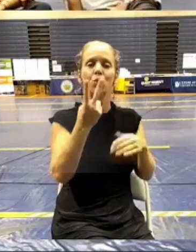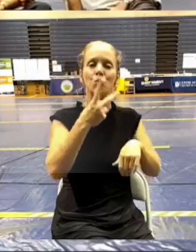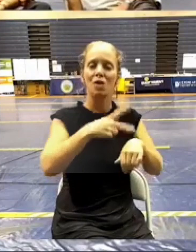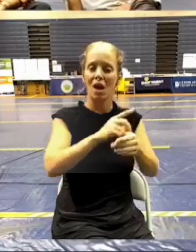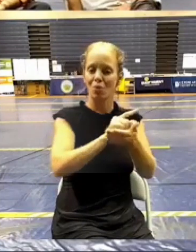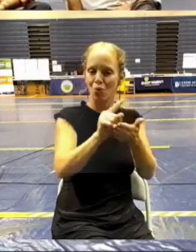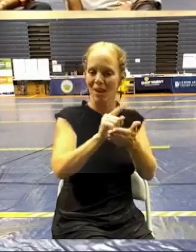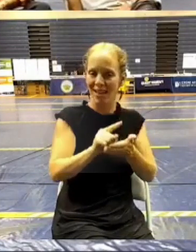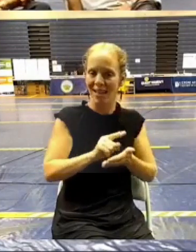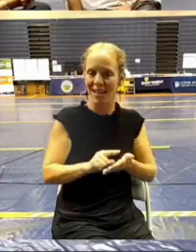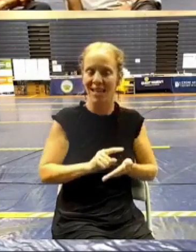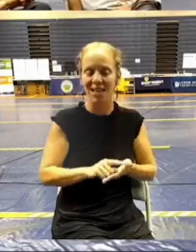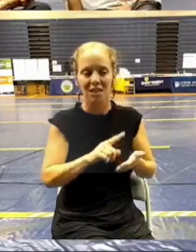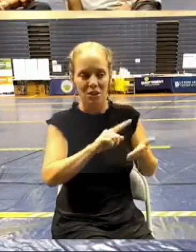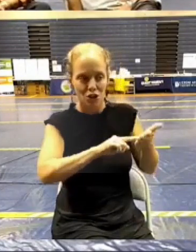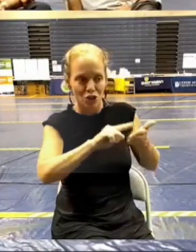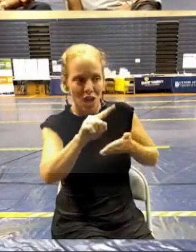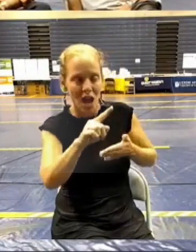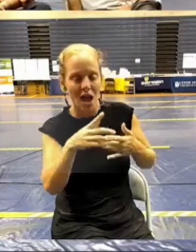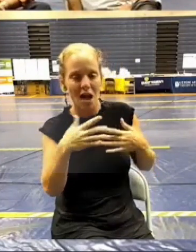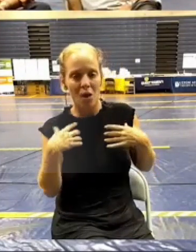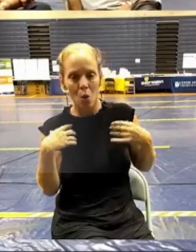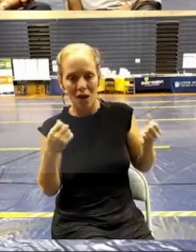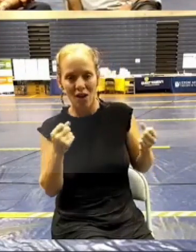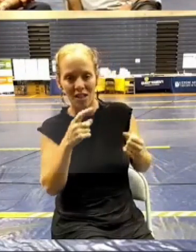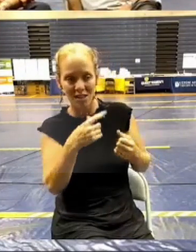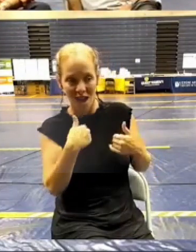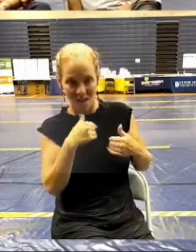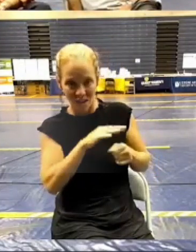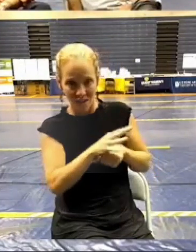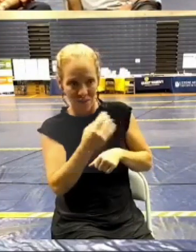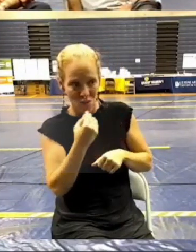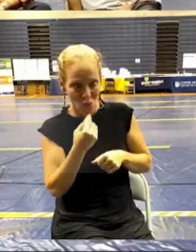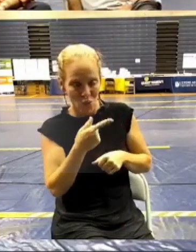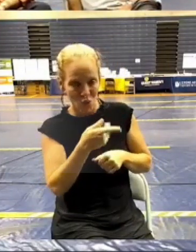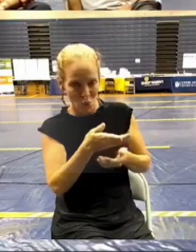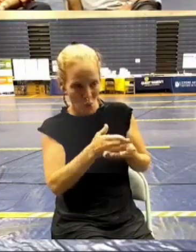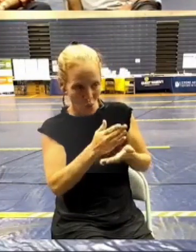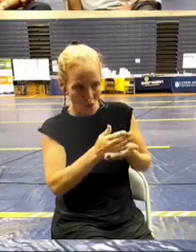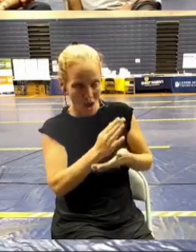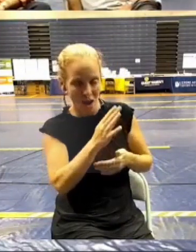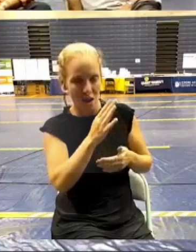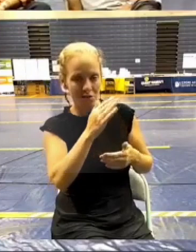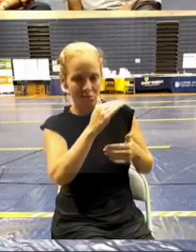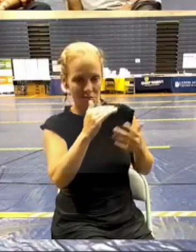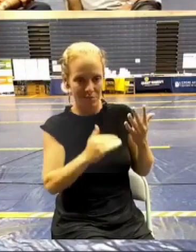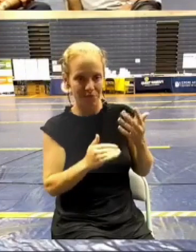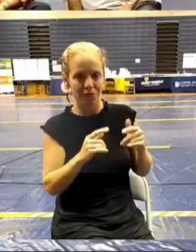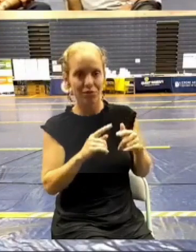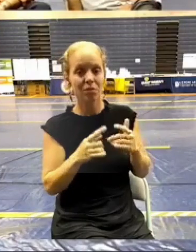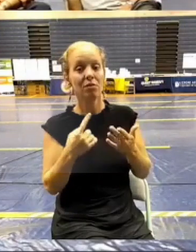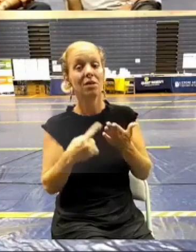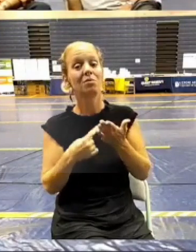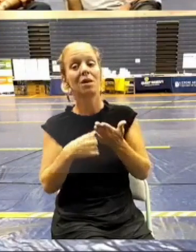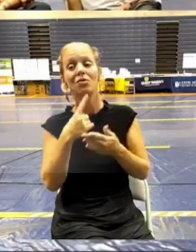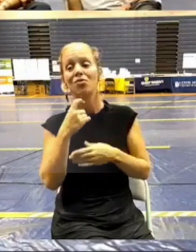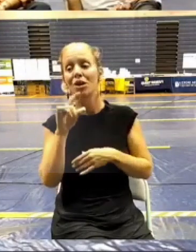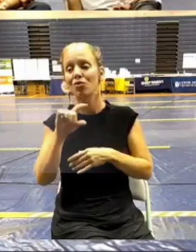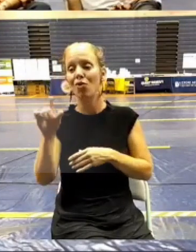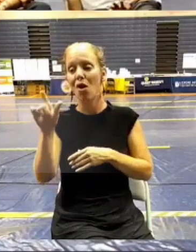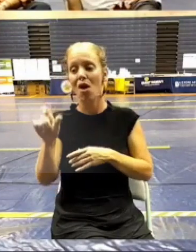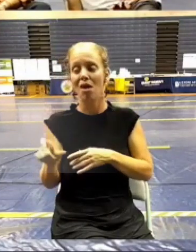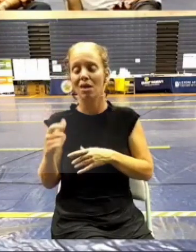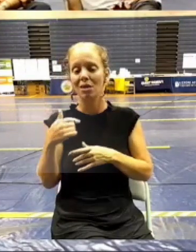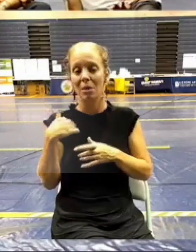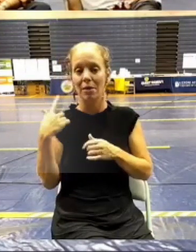weekly check-ins, those are really wellness checks. Those are, hey, do you have enough food? Are you doing all right? In some cases, the Red Cross